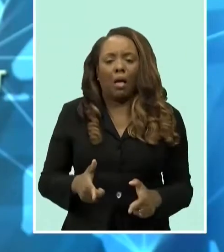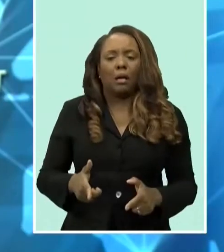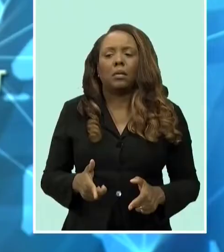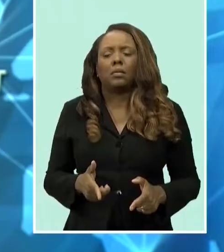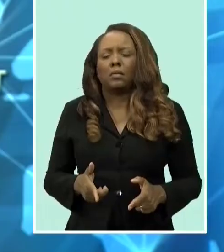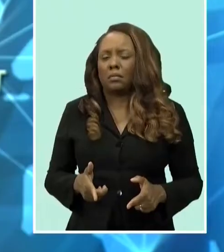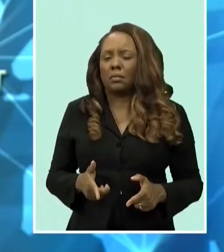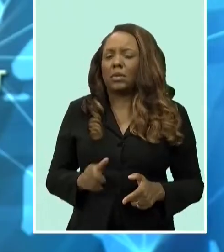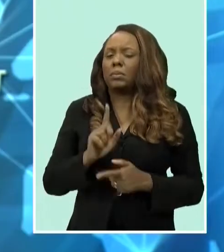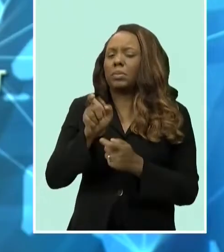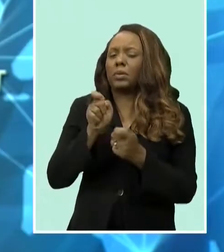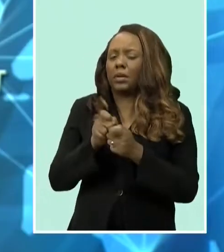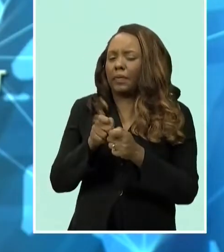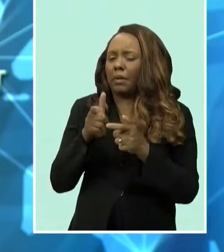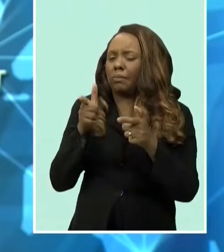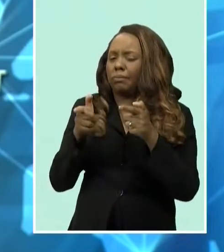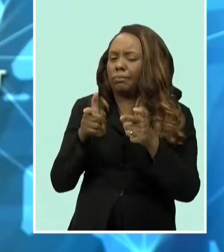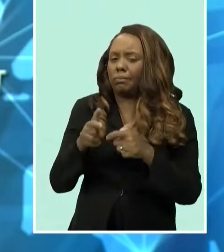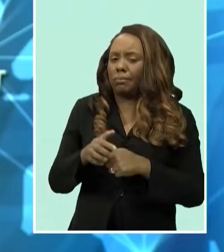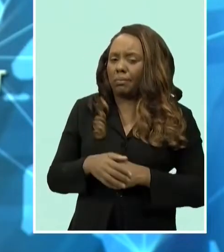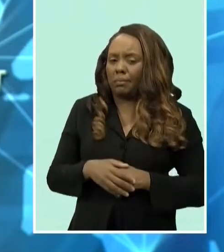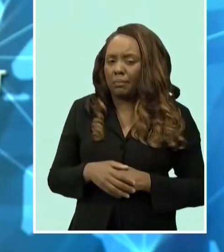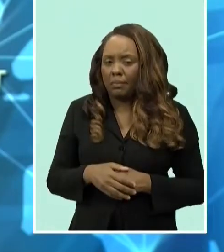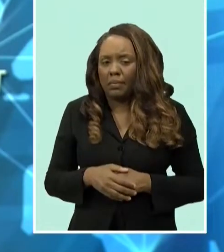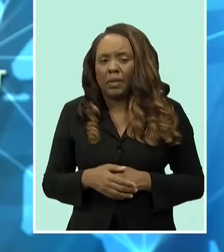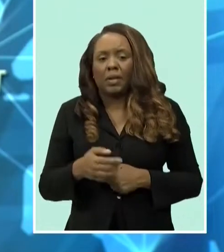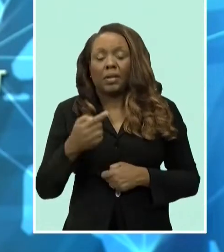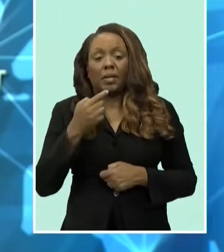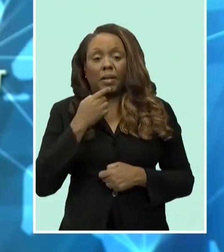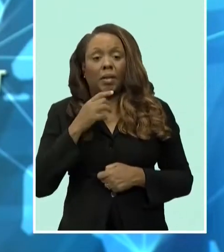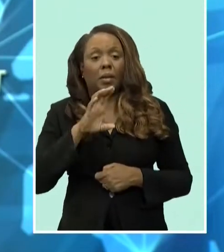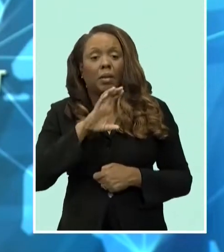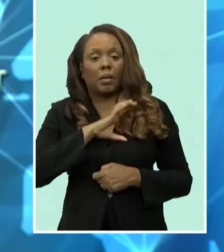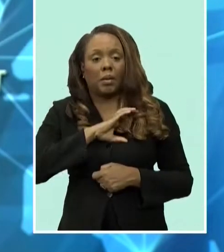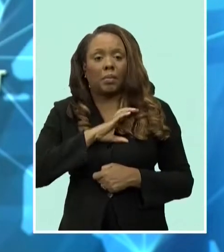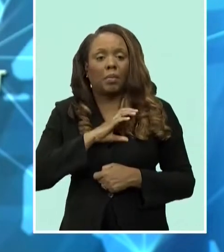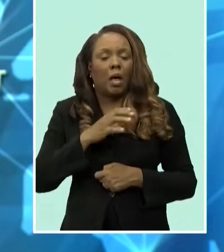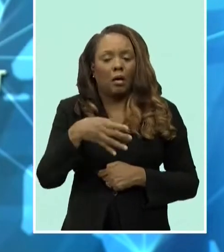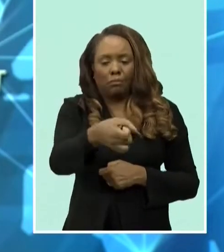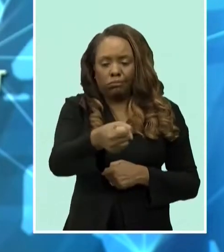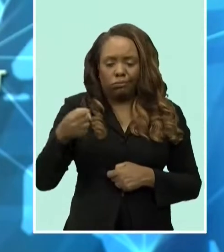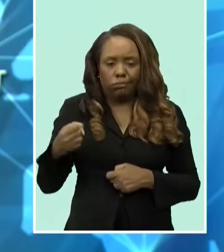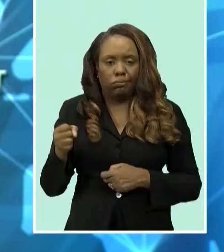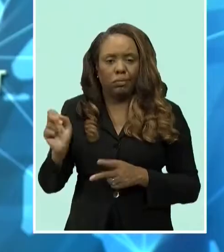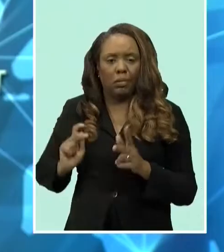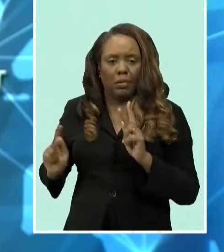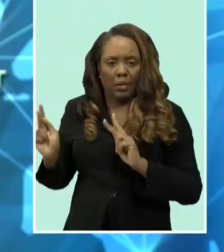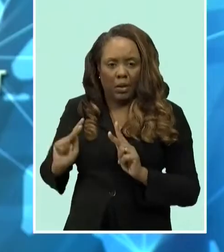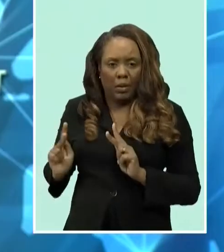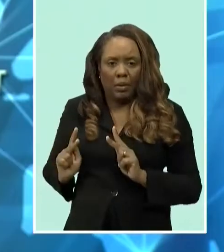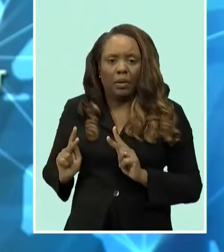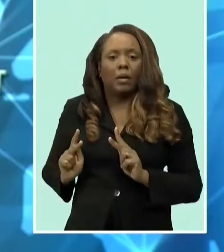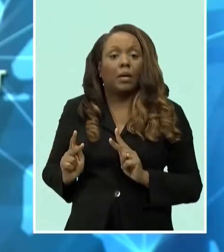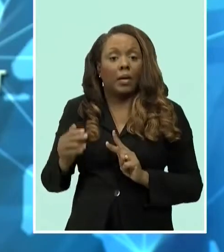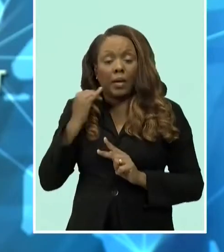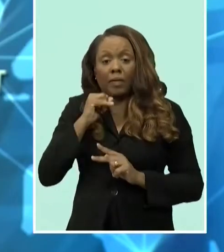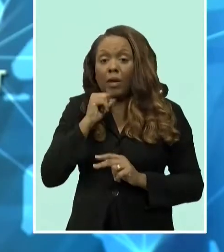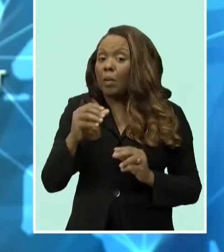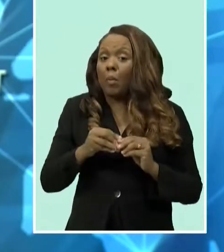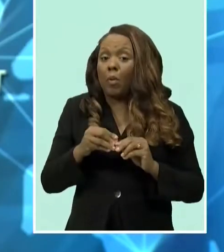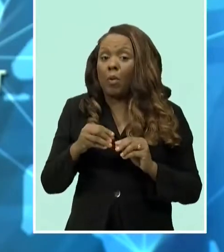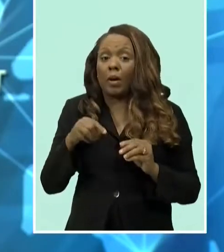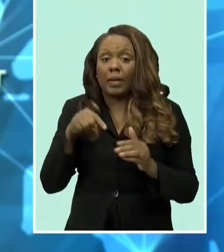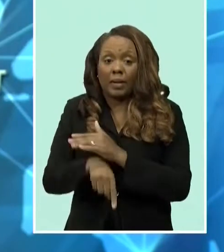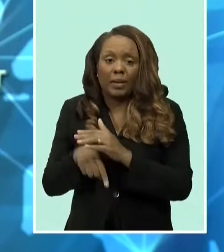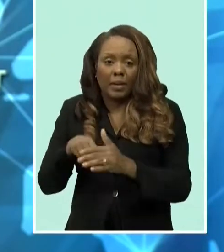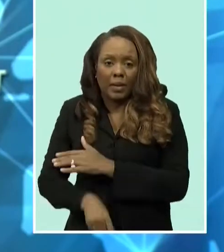Boyce said the death toll could have been higher had the police not taken people into custody for their own safety. He added that police will be